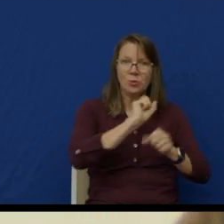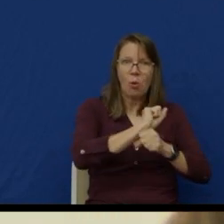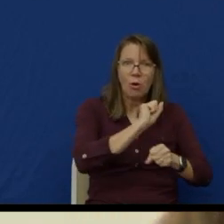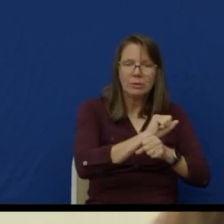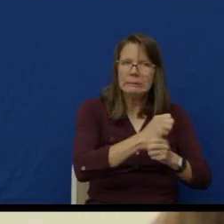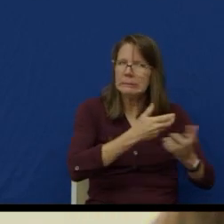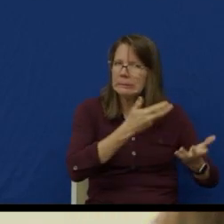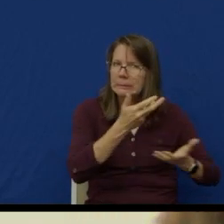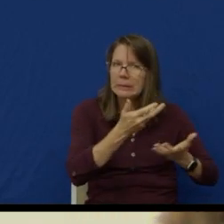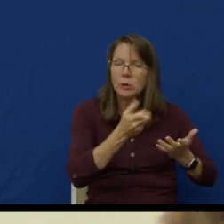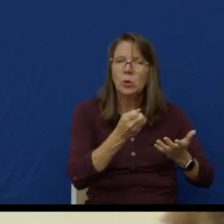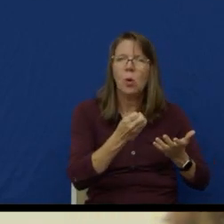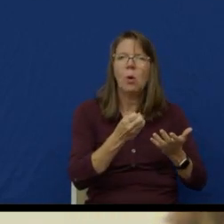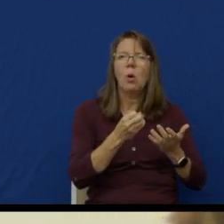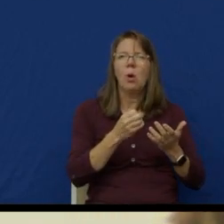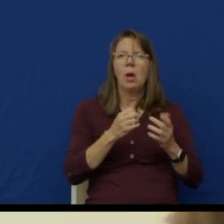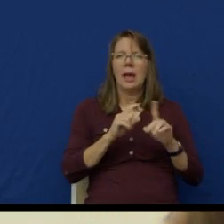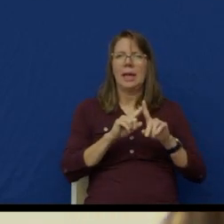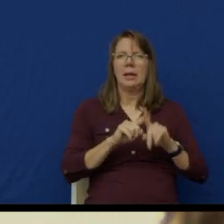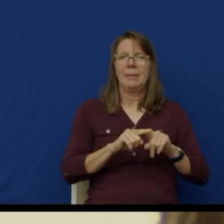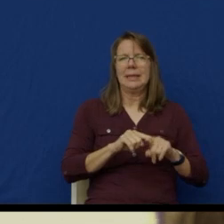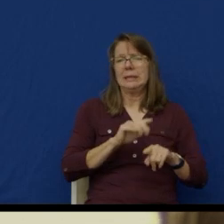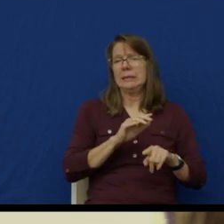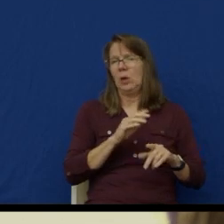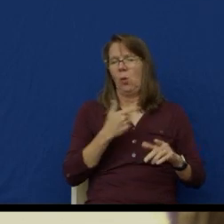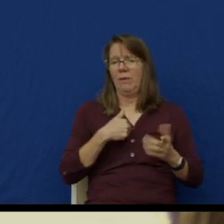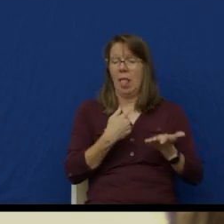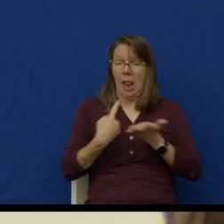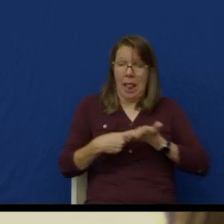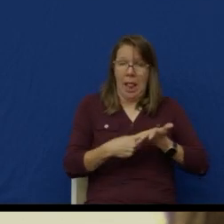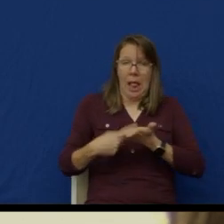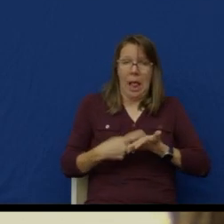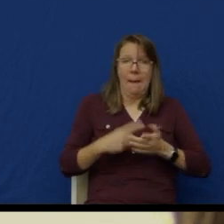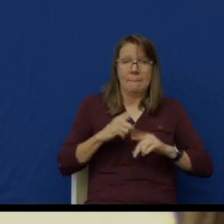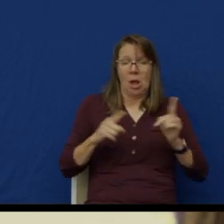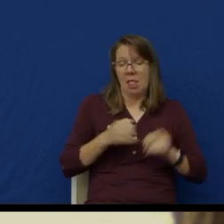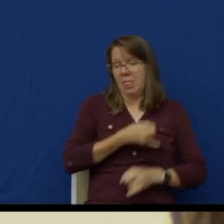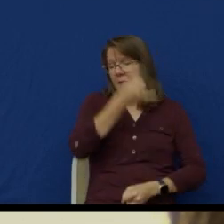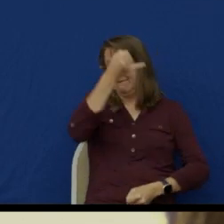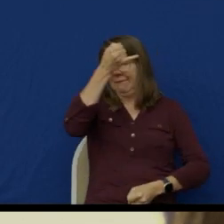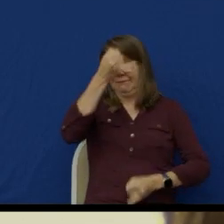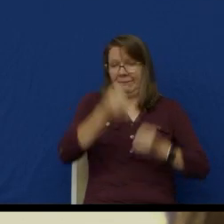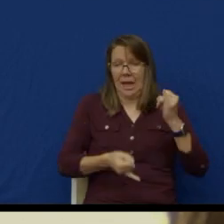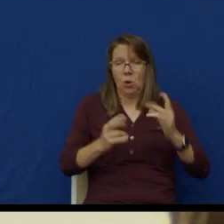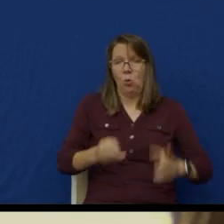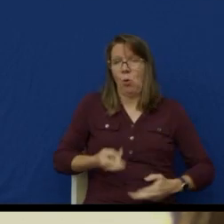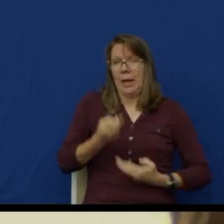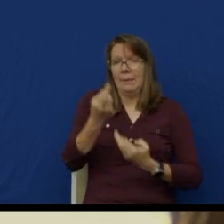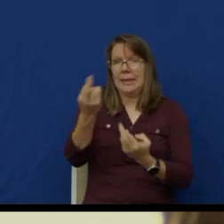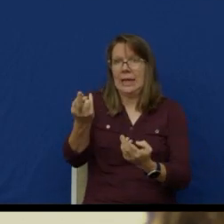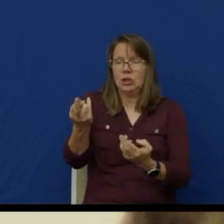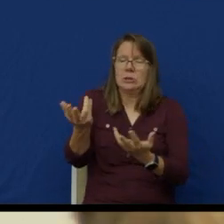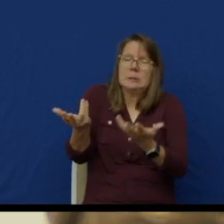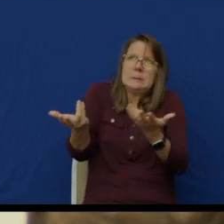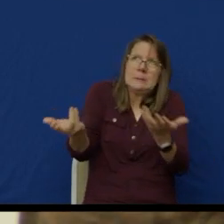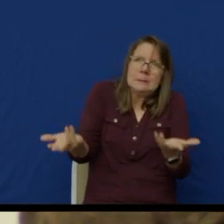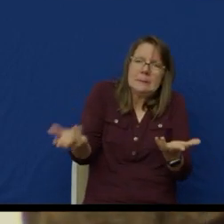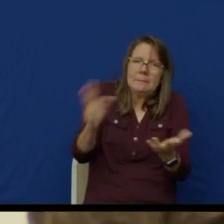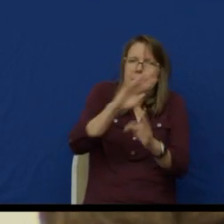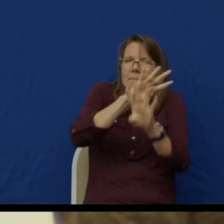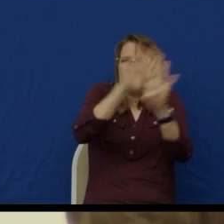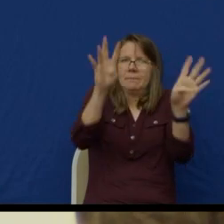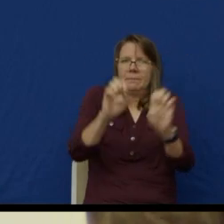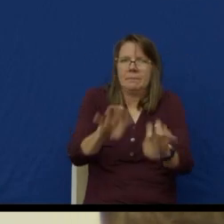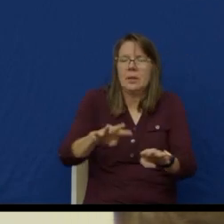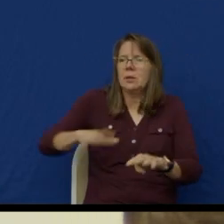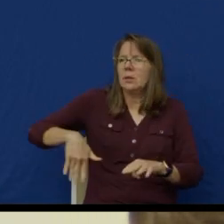upon what the final recommendation will be in terms of the candidates that are going through. Last comment, and